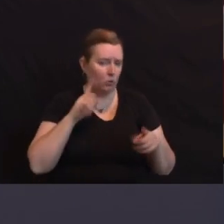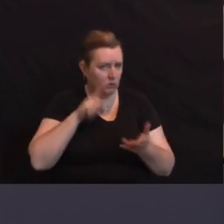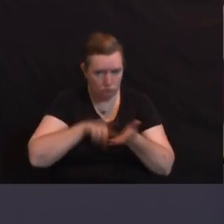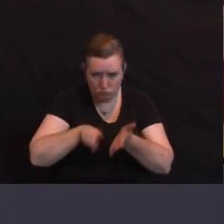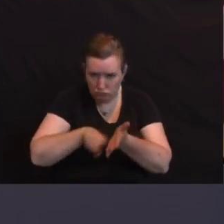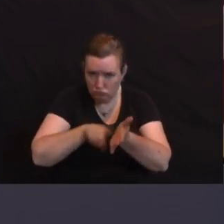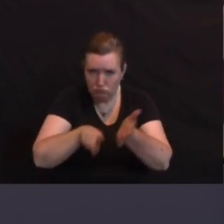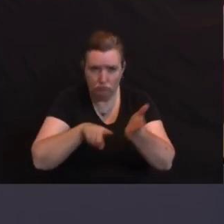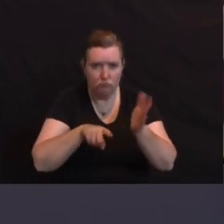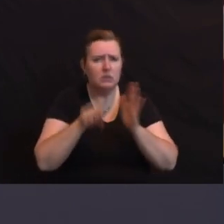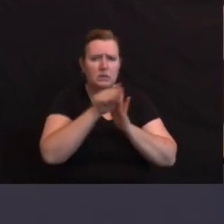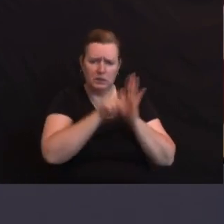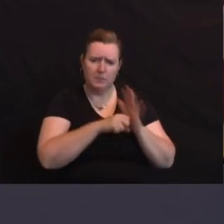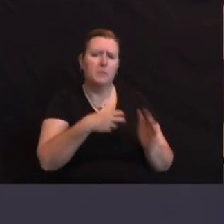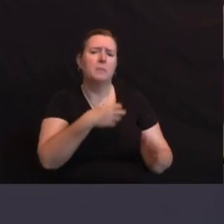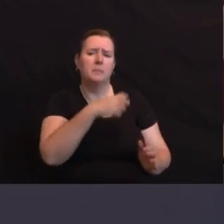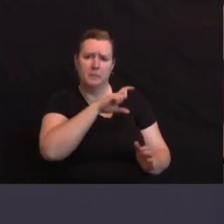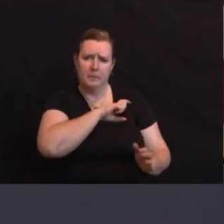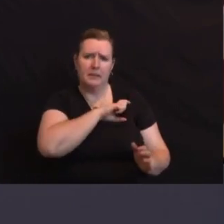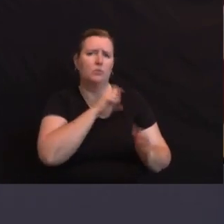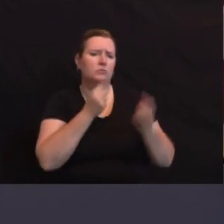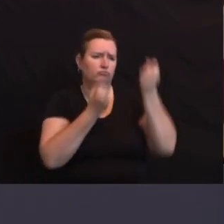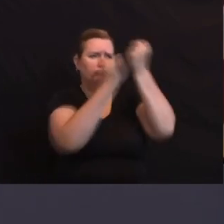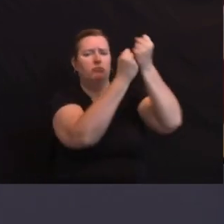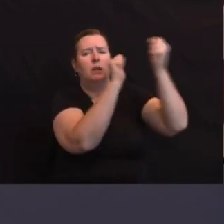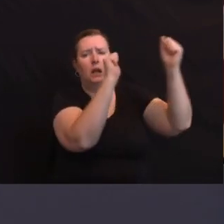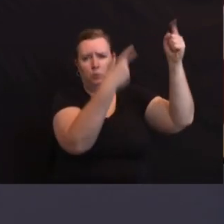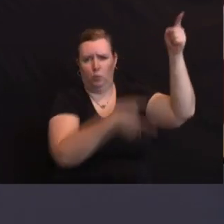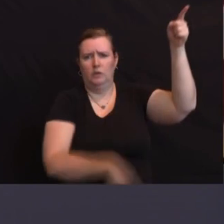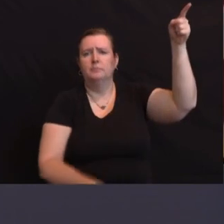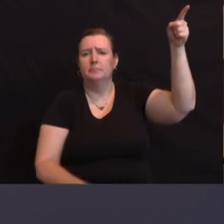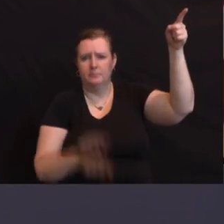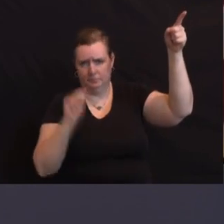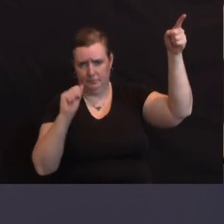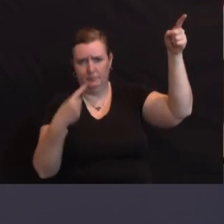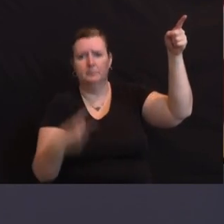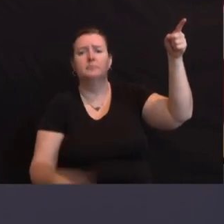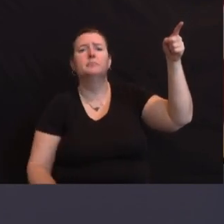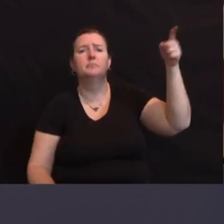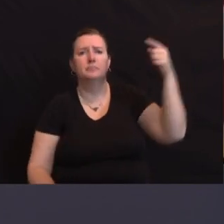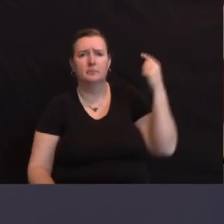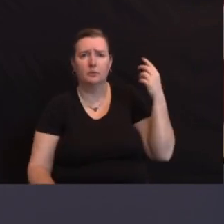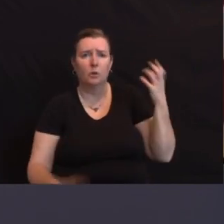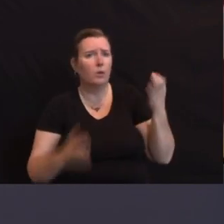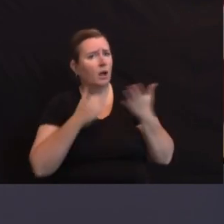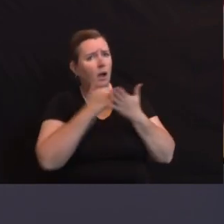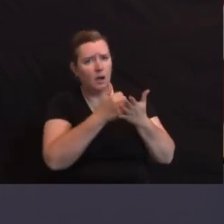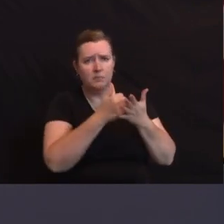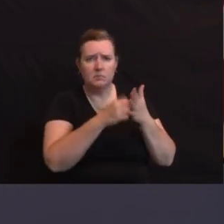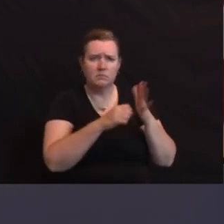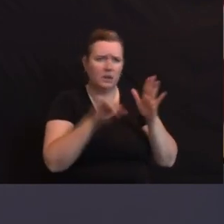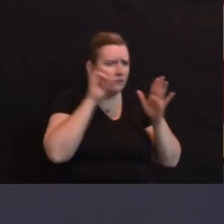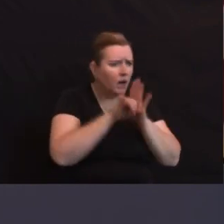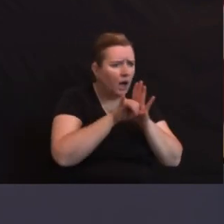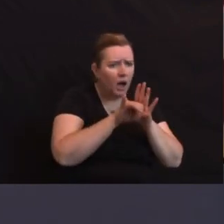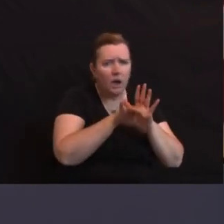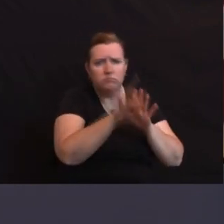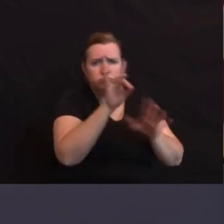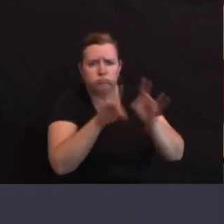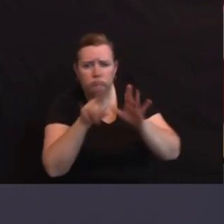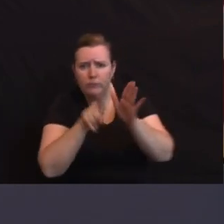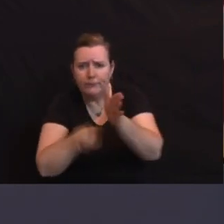police, support the Attorney General's efforts to, to not only identify but then also to investigate,